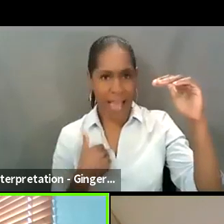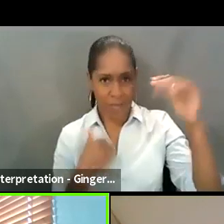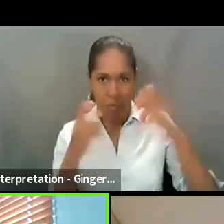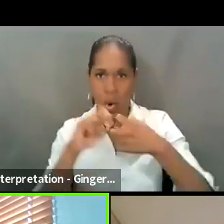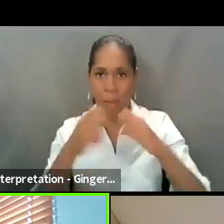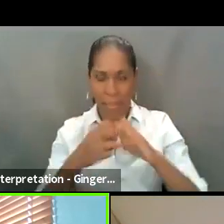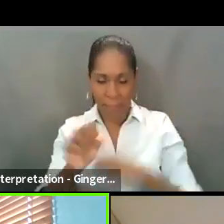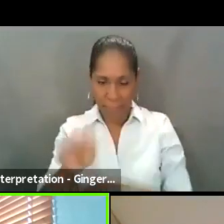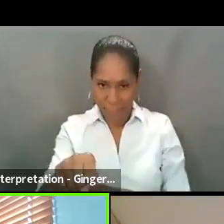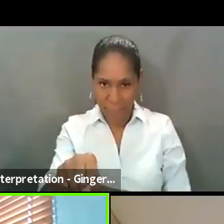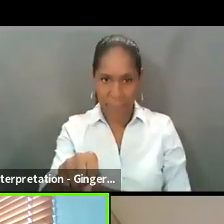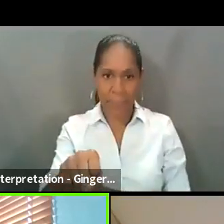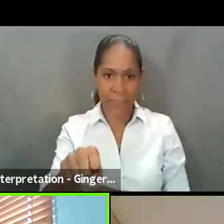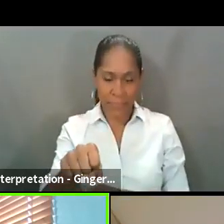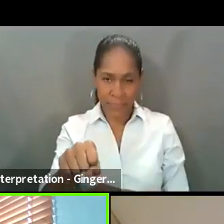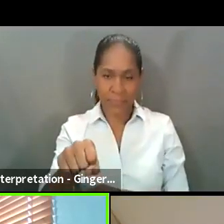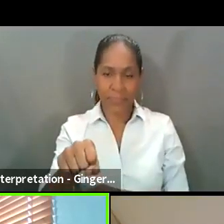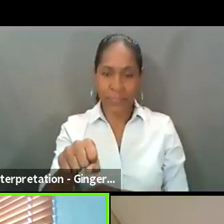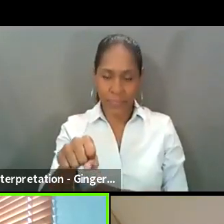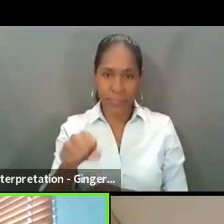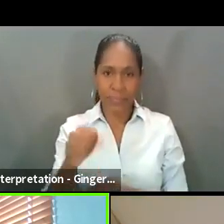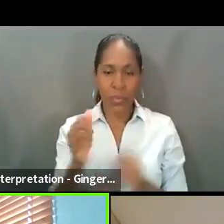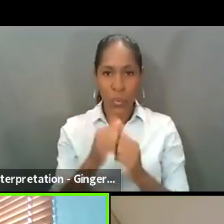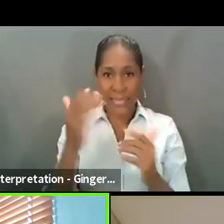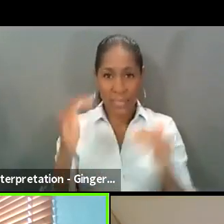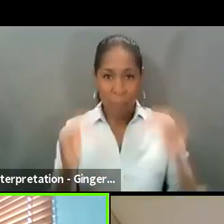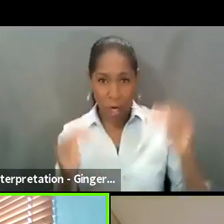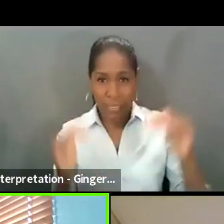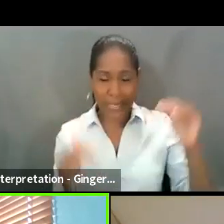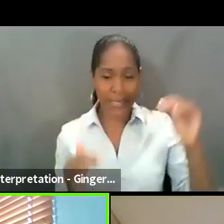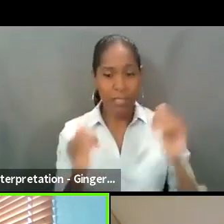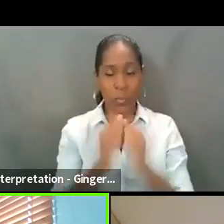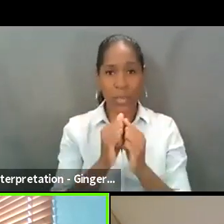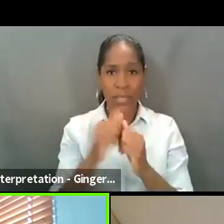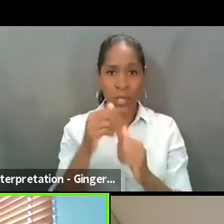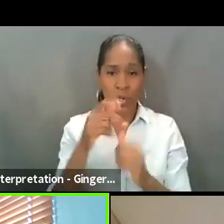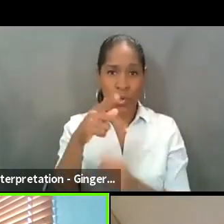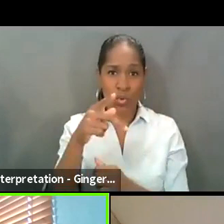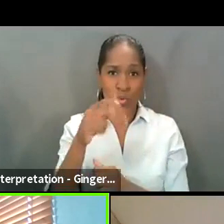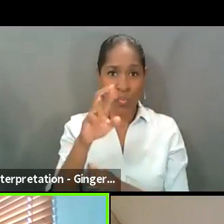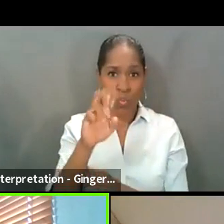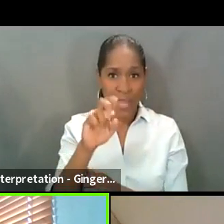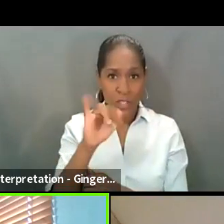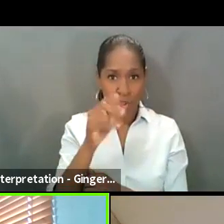with disparities, with biases, with prejudice, with you name it.